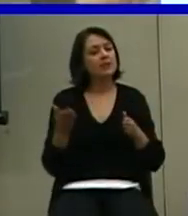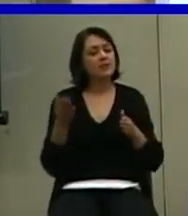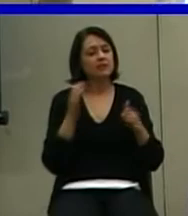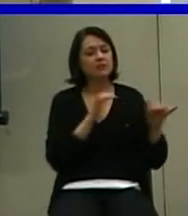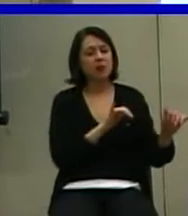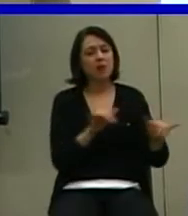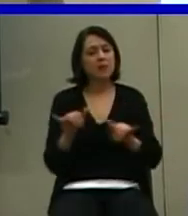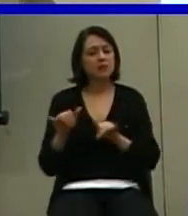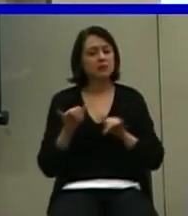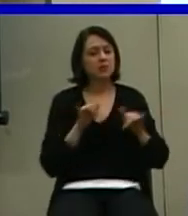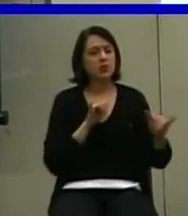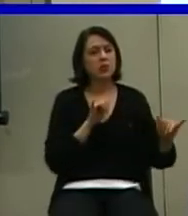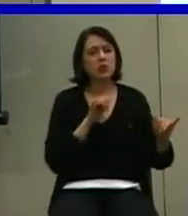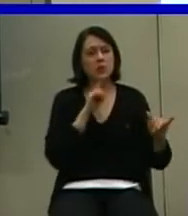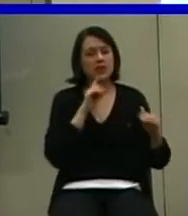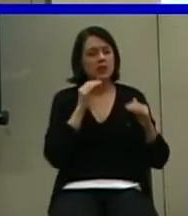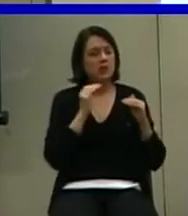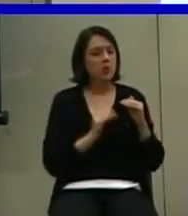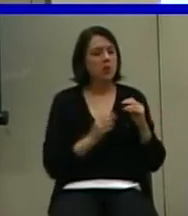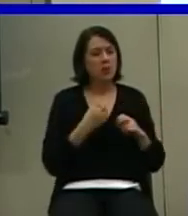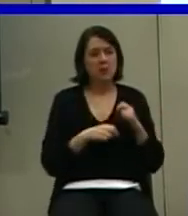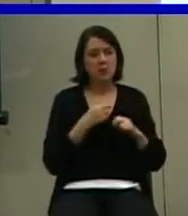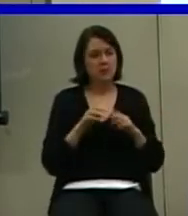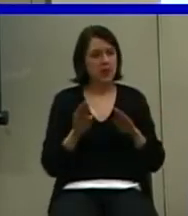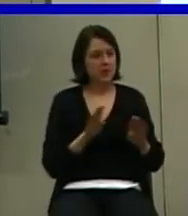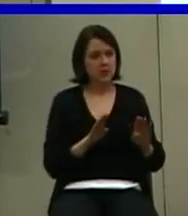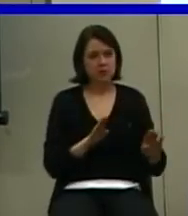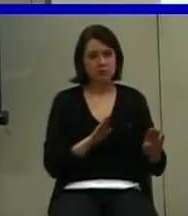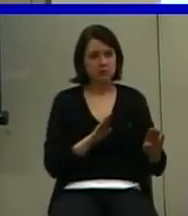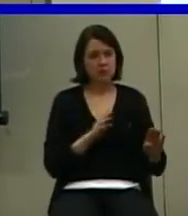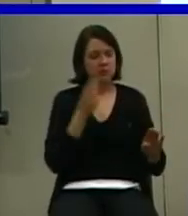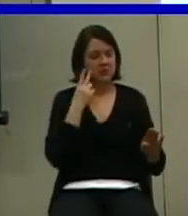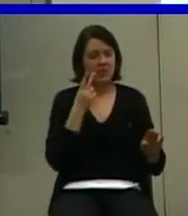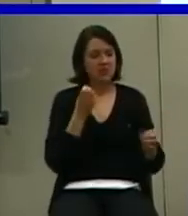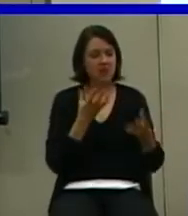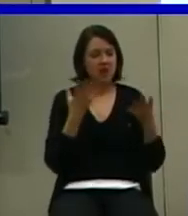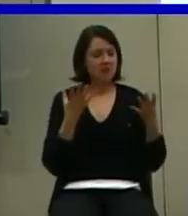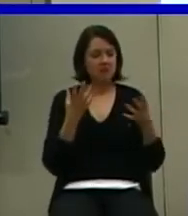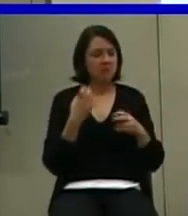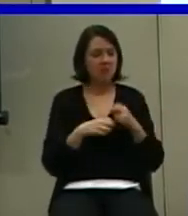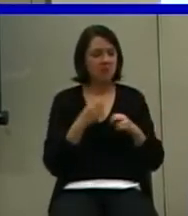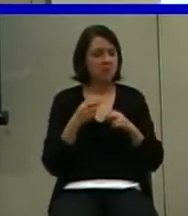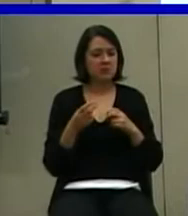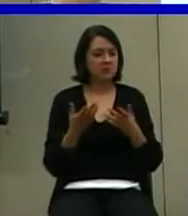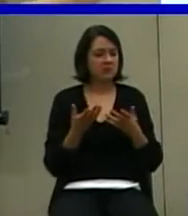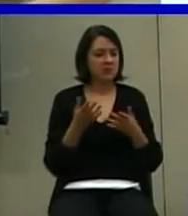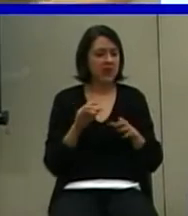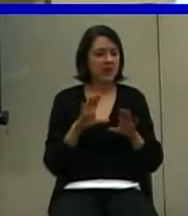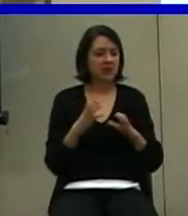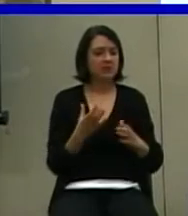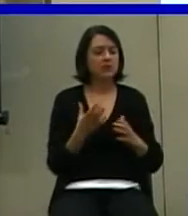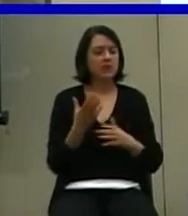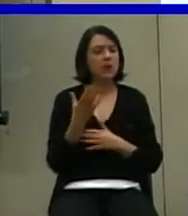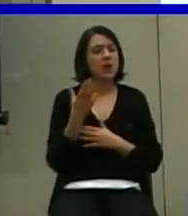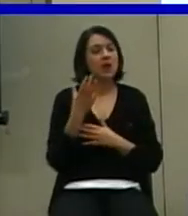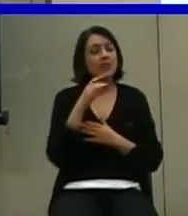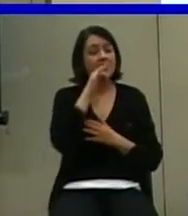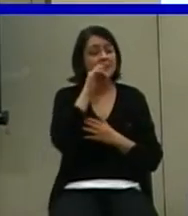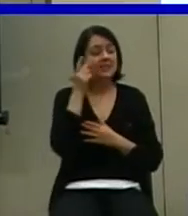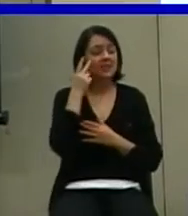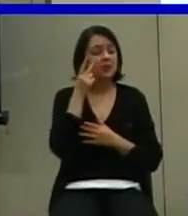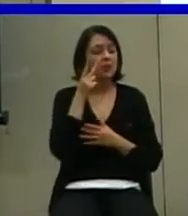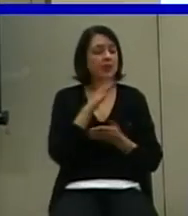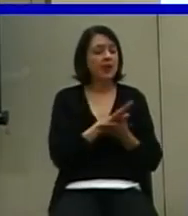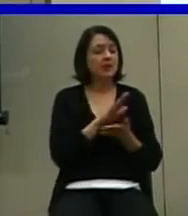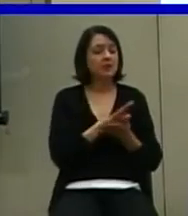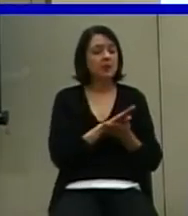common? Very low incidence of problem behaviors. You just don't see problem behaviors in these classes. That kids, if you look at